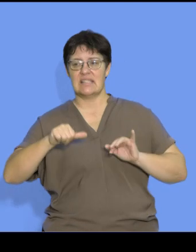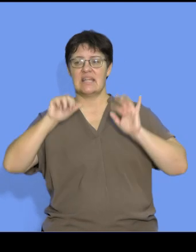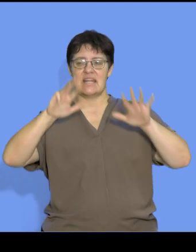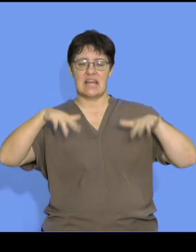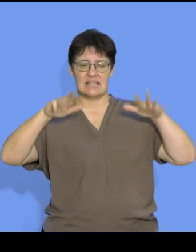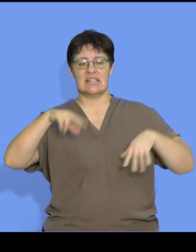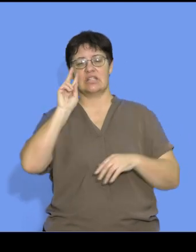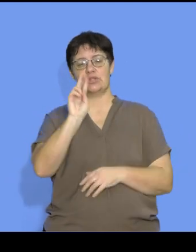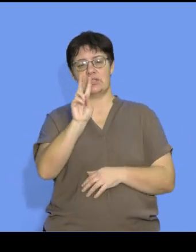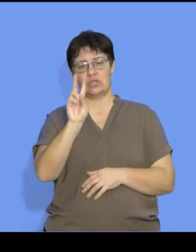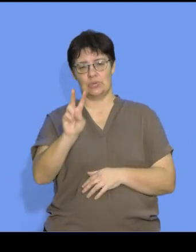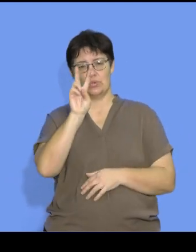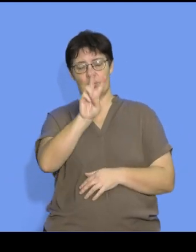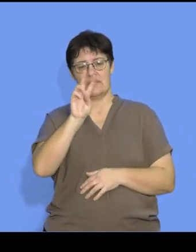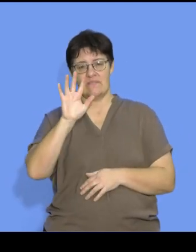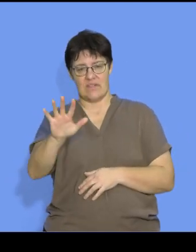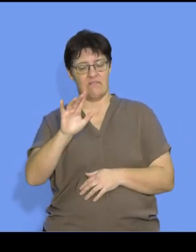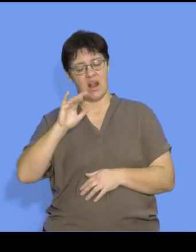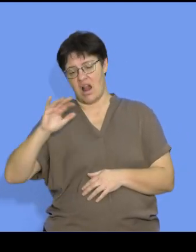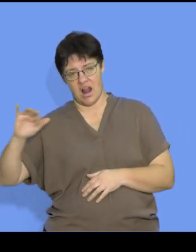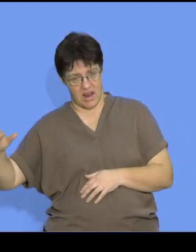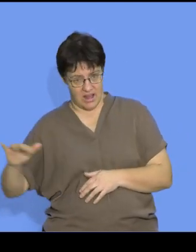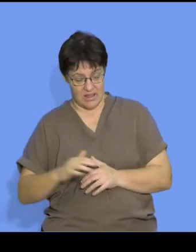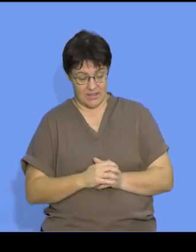19, 22, 25 going on.